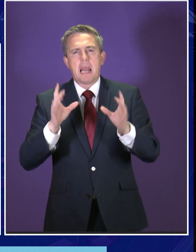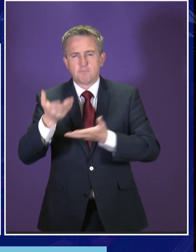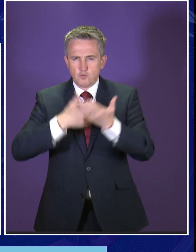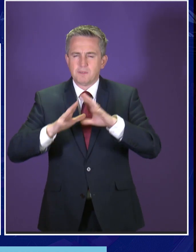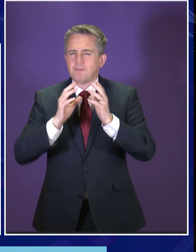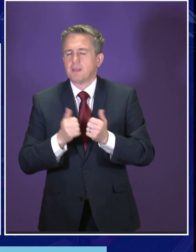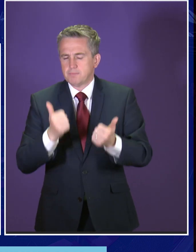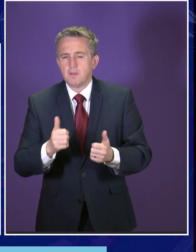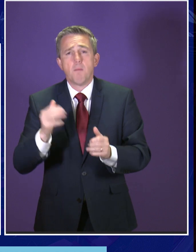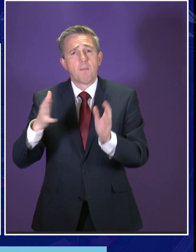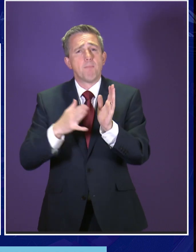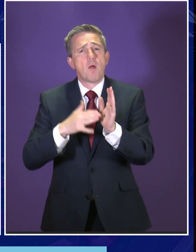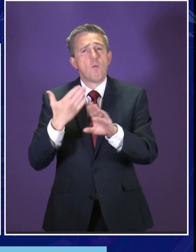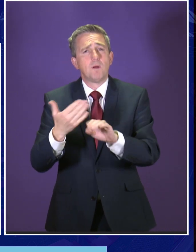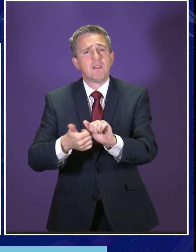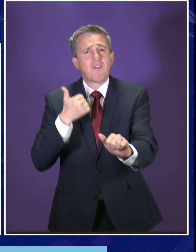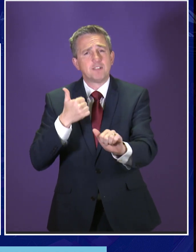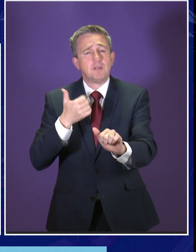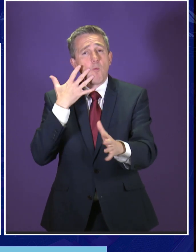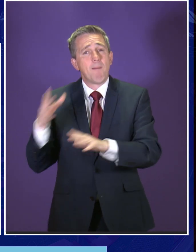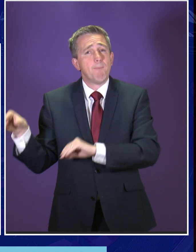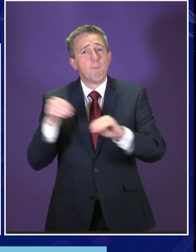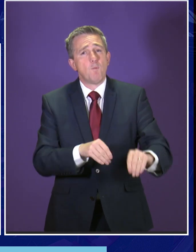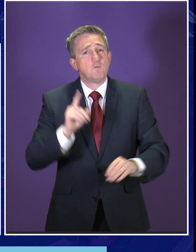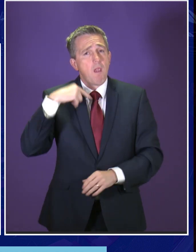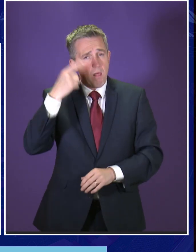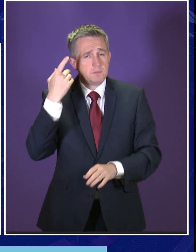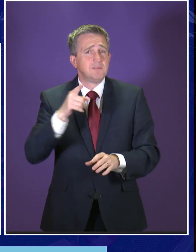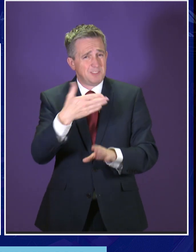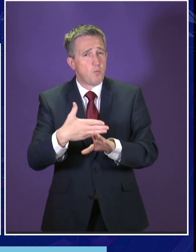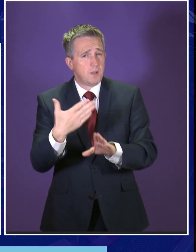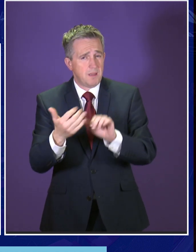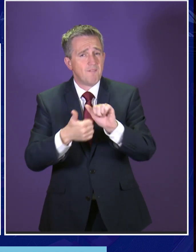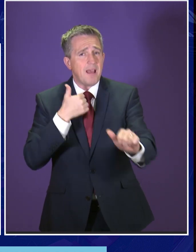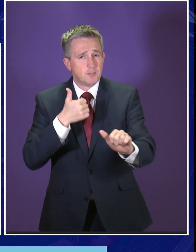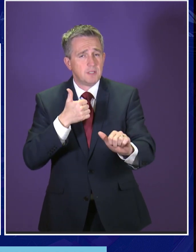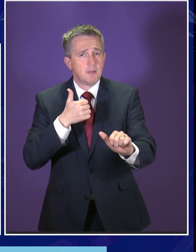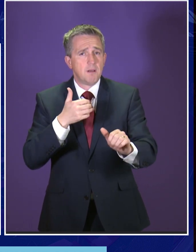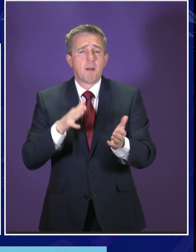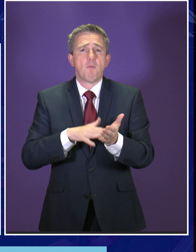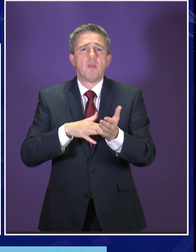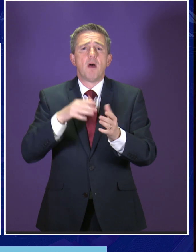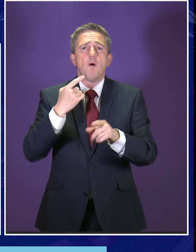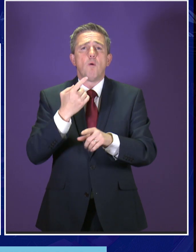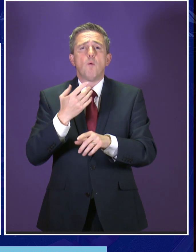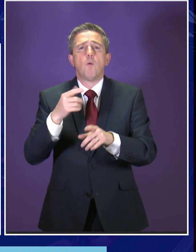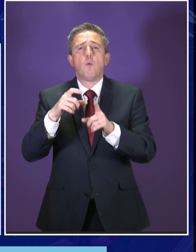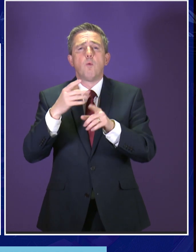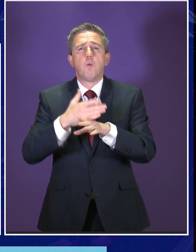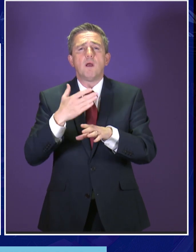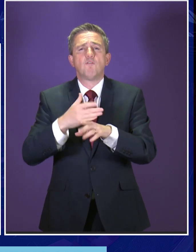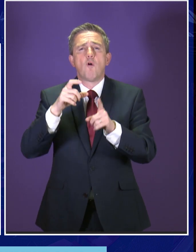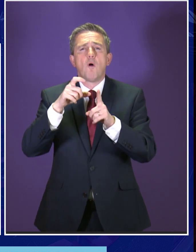that, but my mother was also working at the factory when she first moved to London, and she was working in Decca, the record